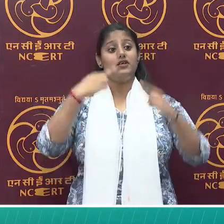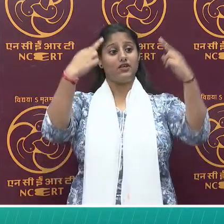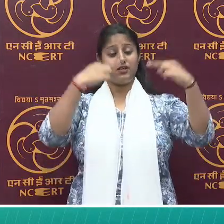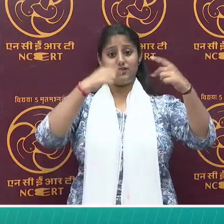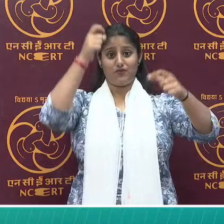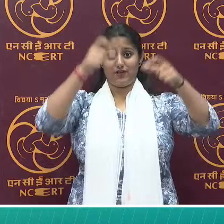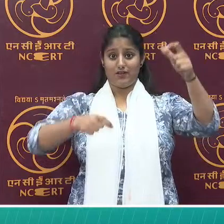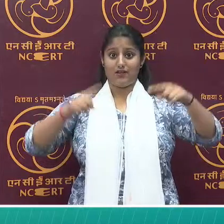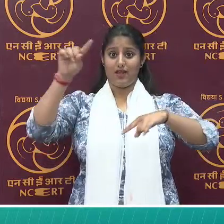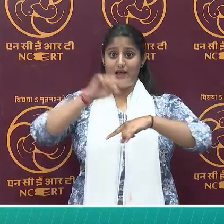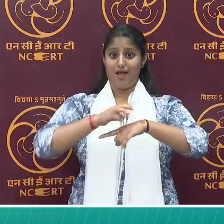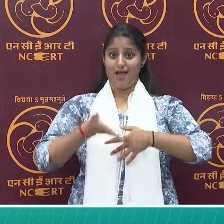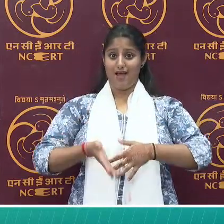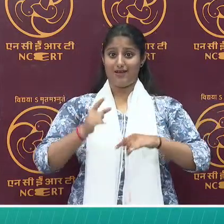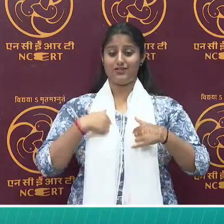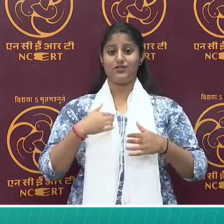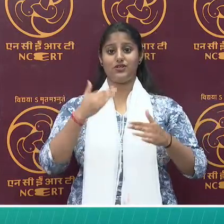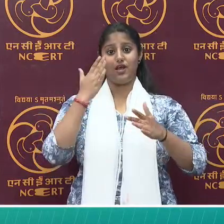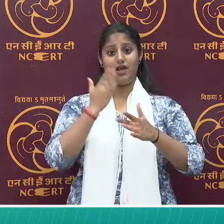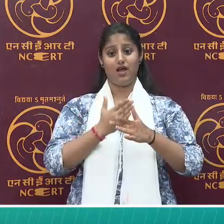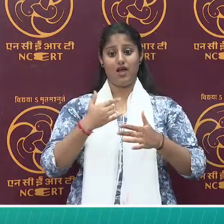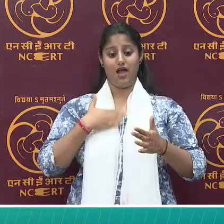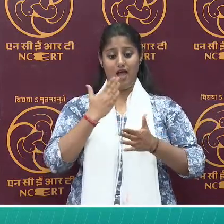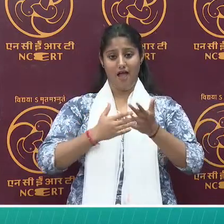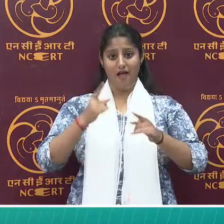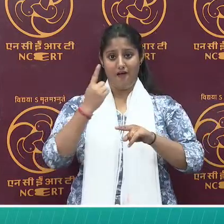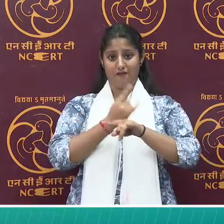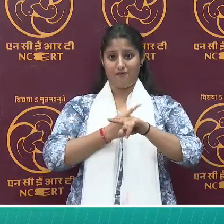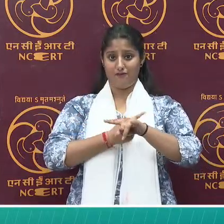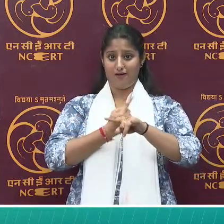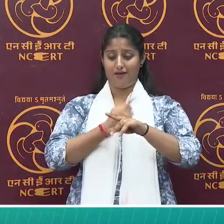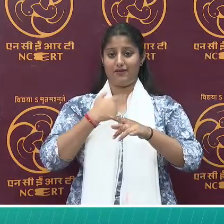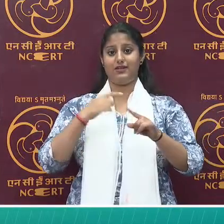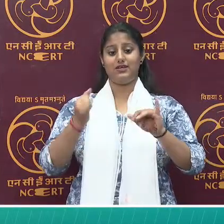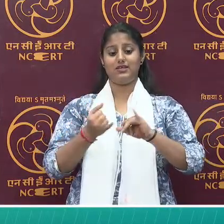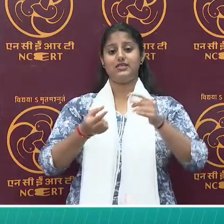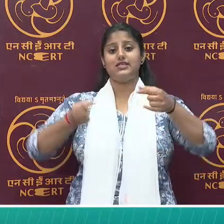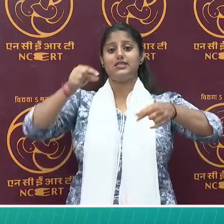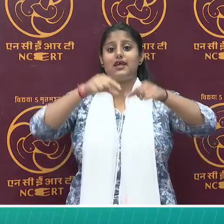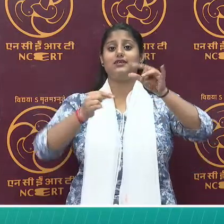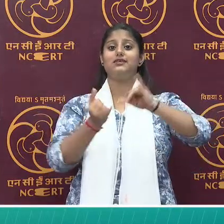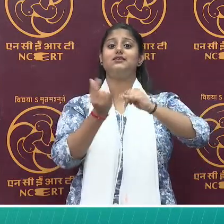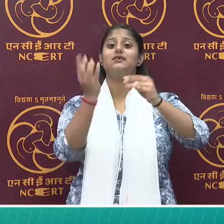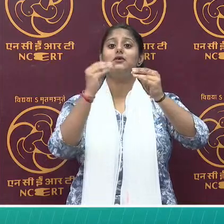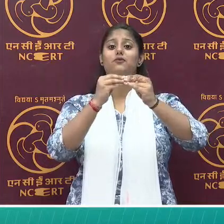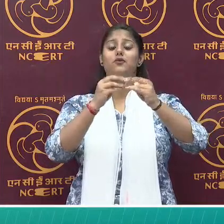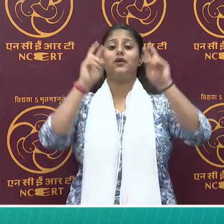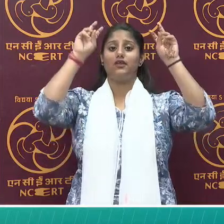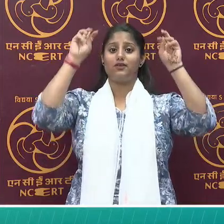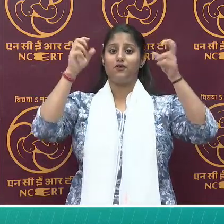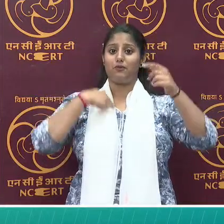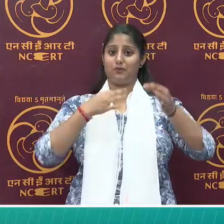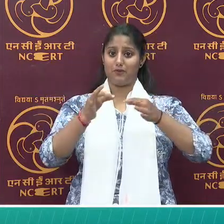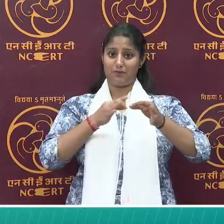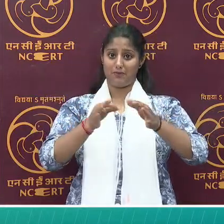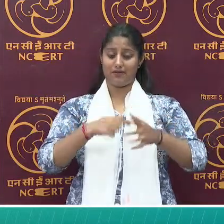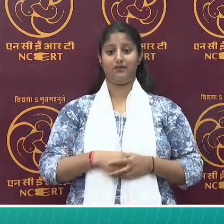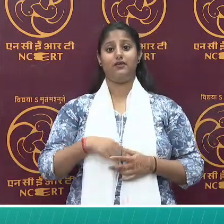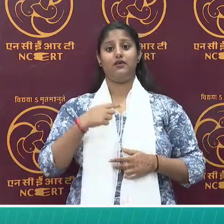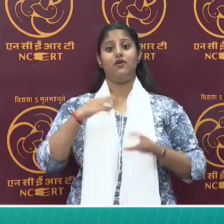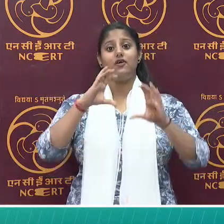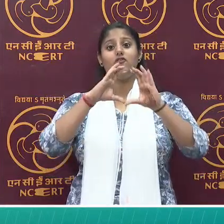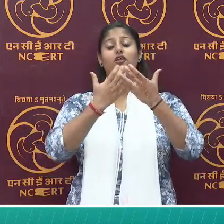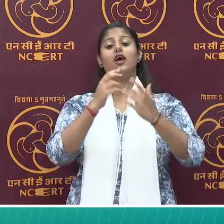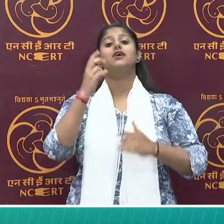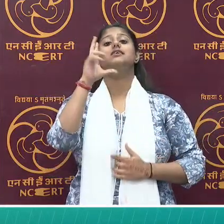for today, this half an hour we are going to have a science subject session and for class 8 student,